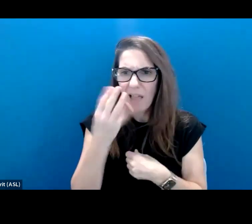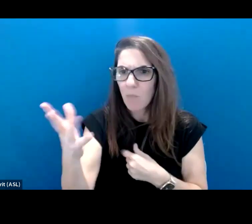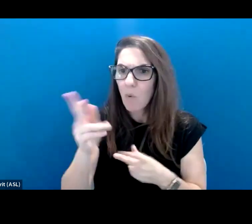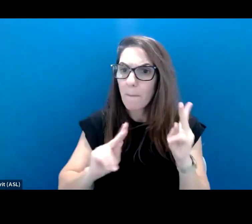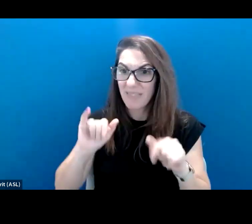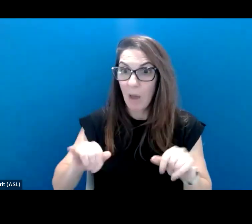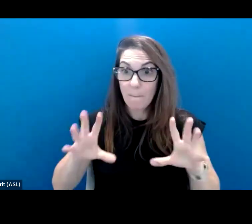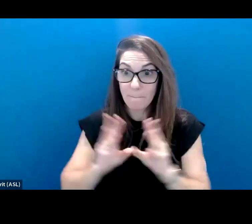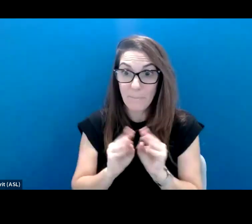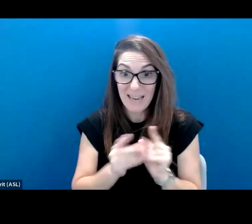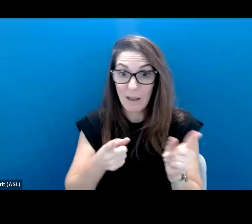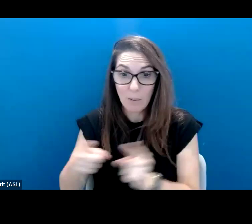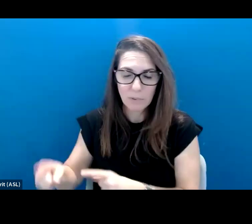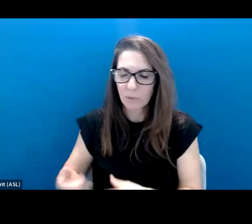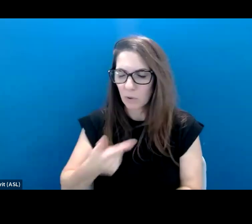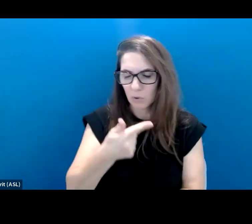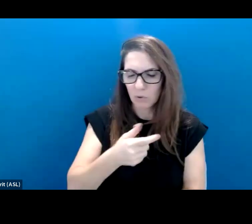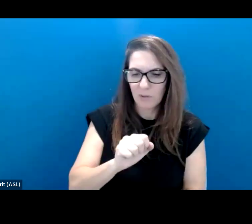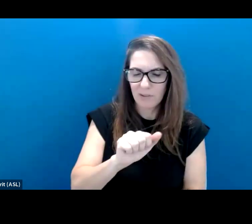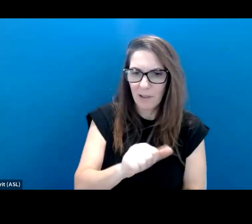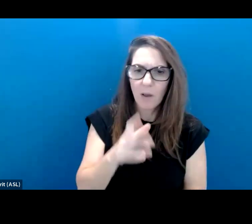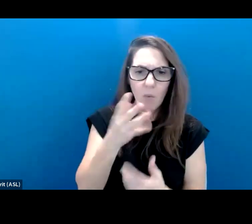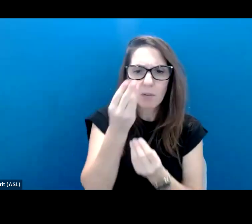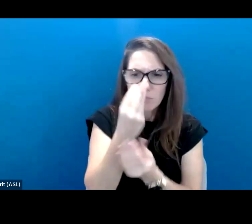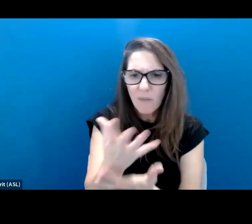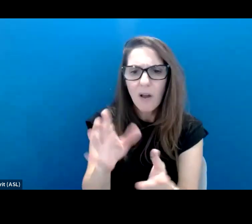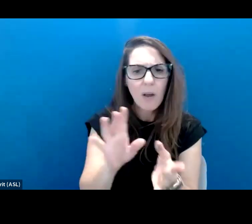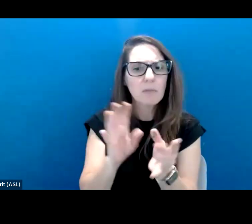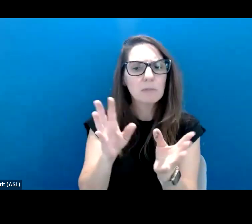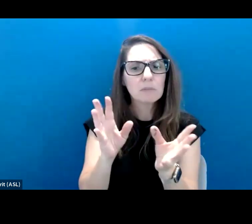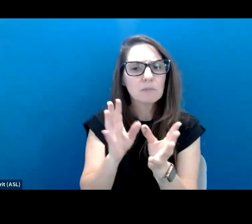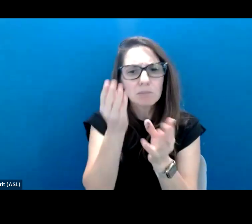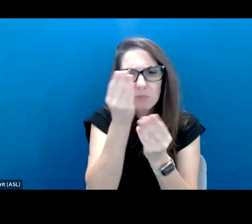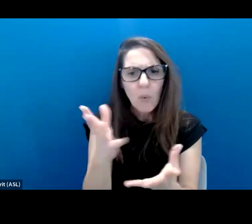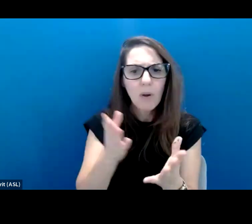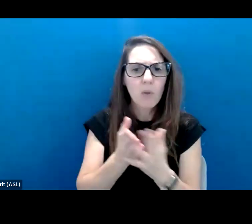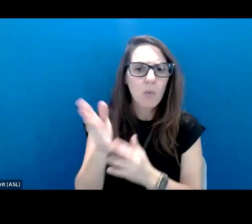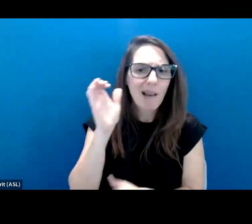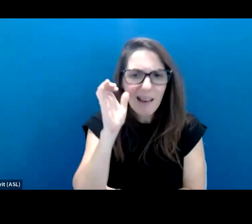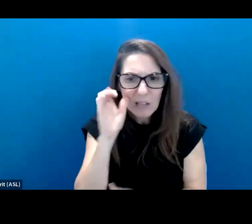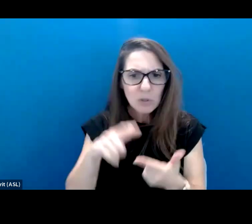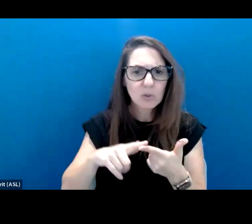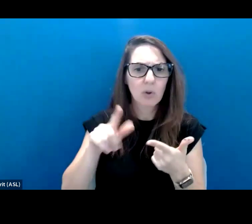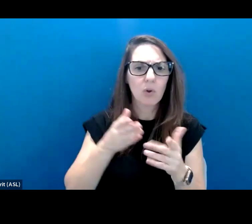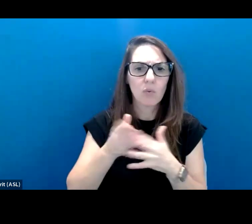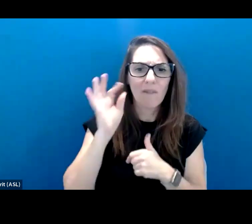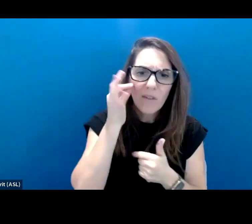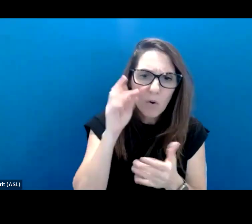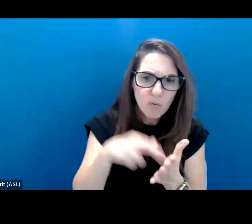happening? GSA, of course, is already providing notice for these meetings through listservs, through the Federal Register, through LinkedIn, through press